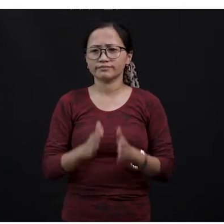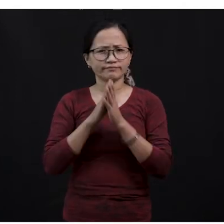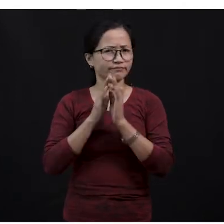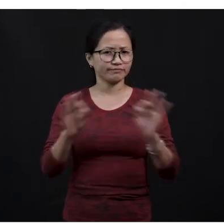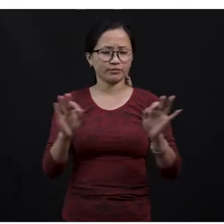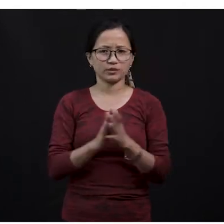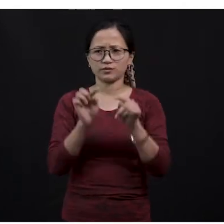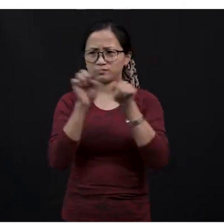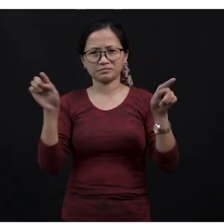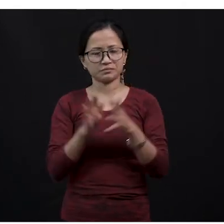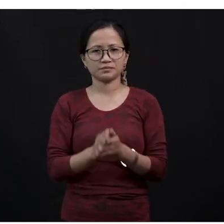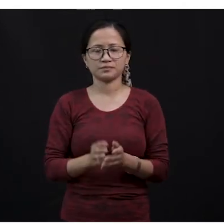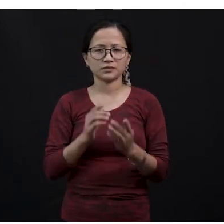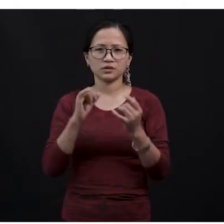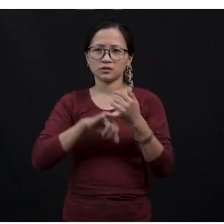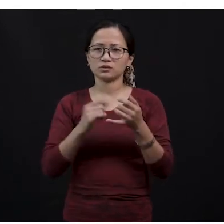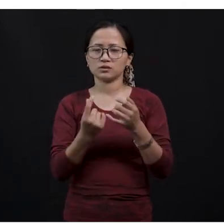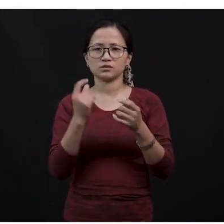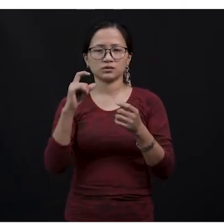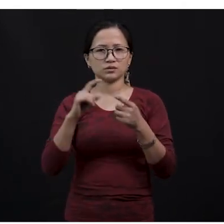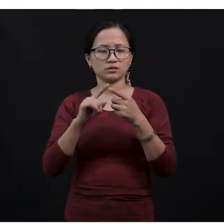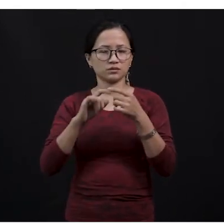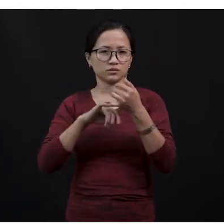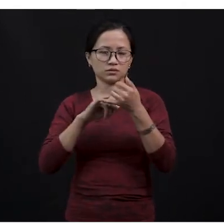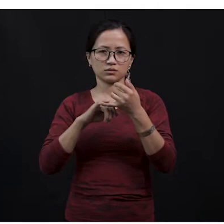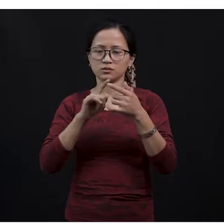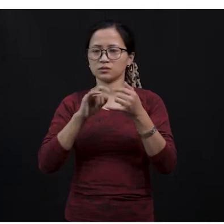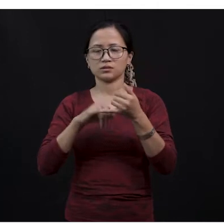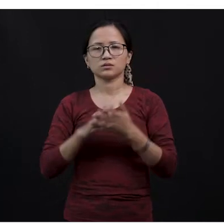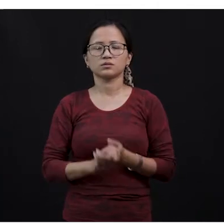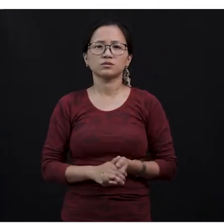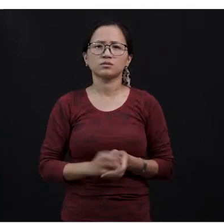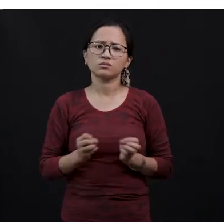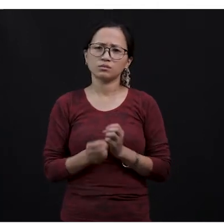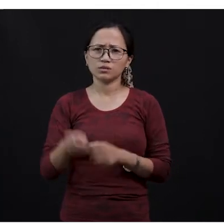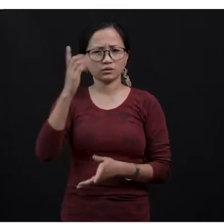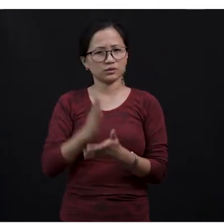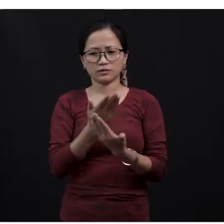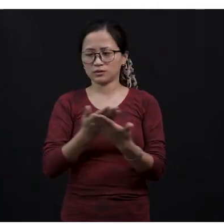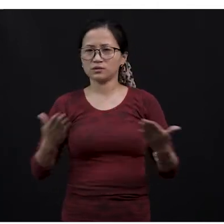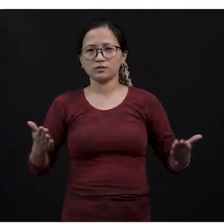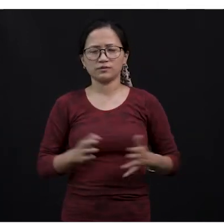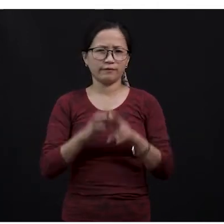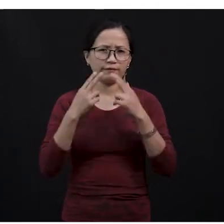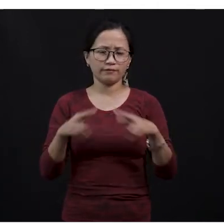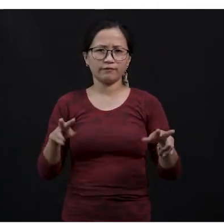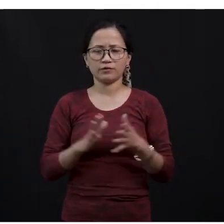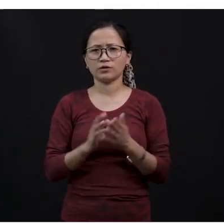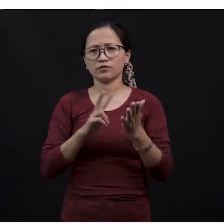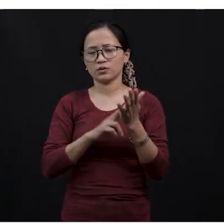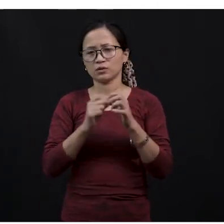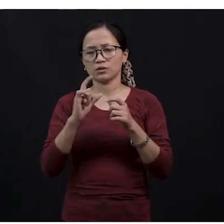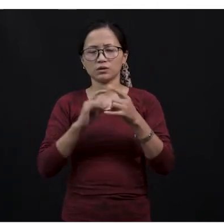perfect line of succession. They did not follow any kind of rule. Most of them were all very, very violent,